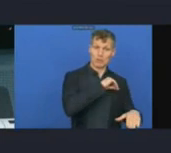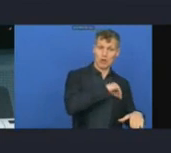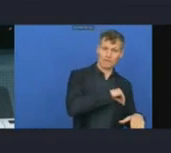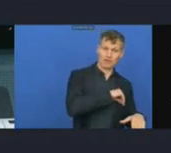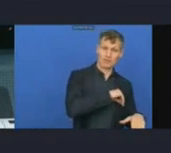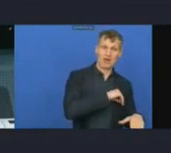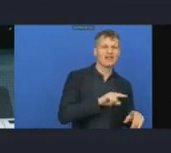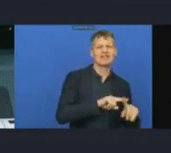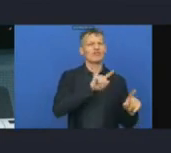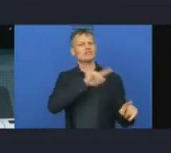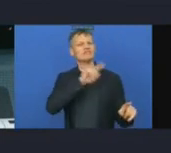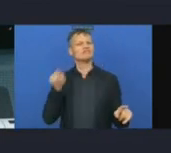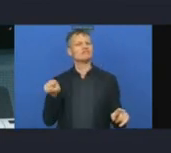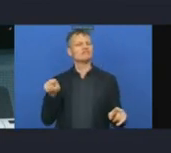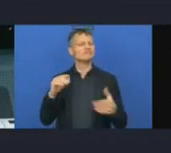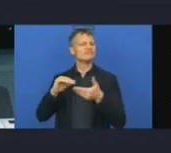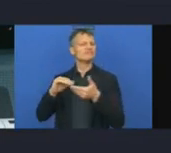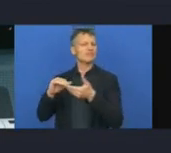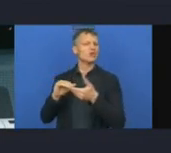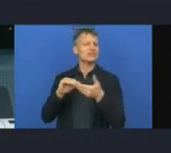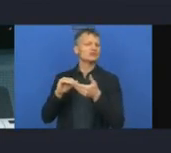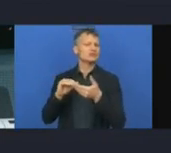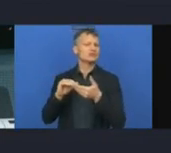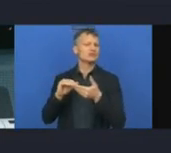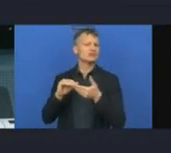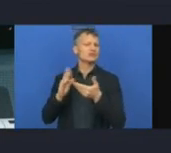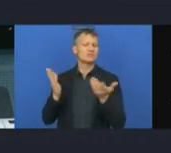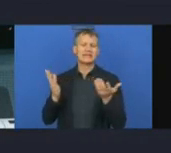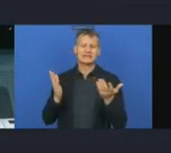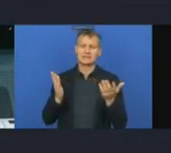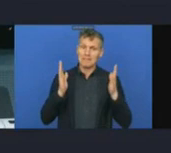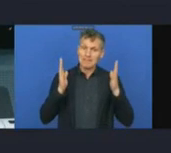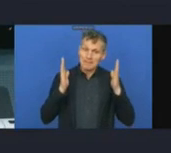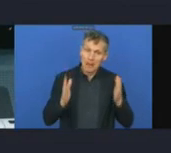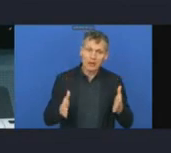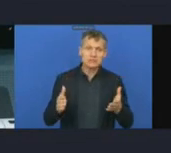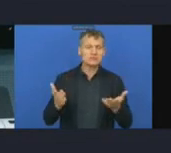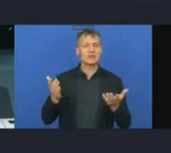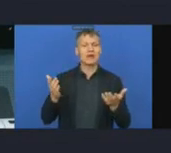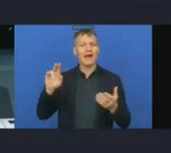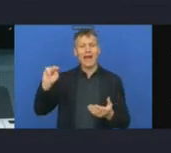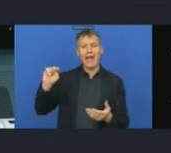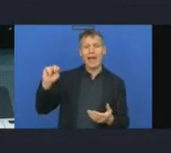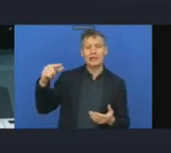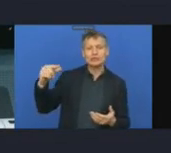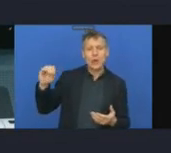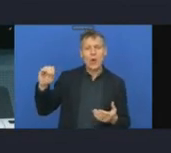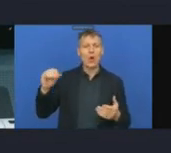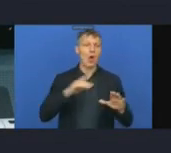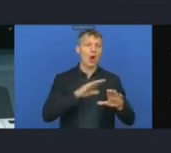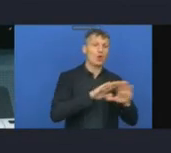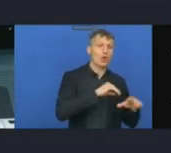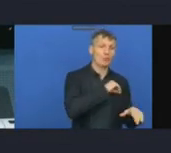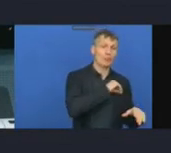is no distinction that public cannot participate only not-for-profit and civil society only for collaborative partnership or small collaborative